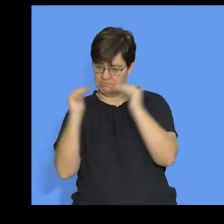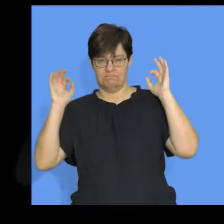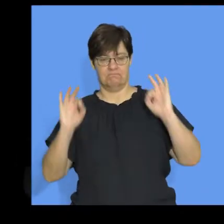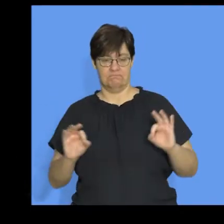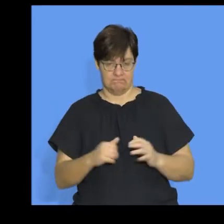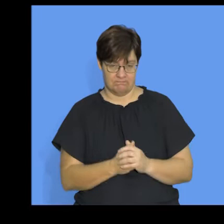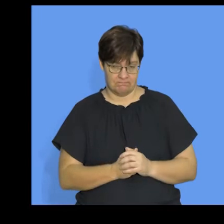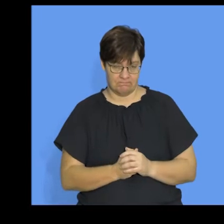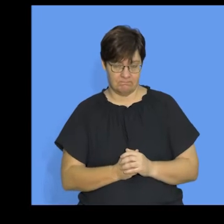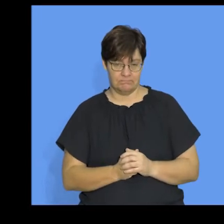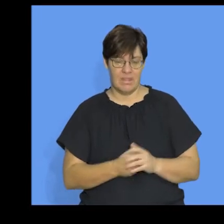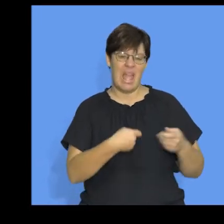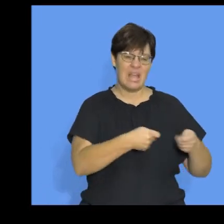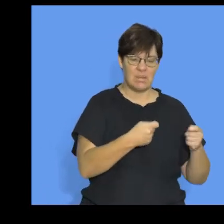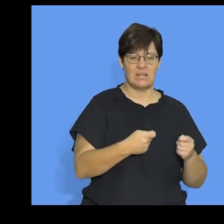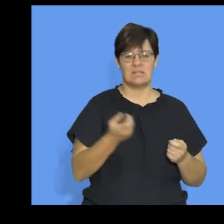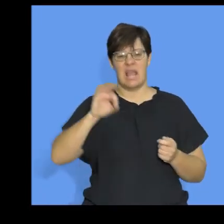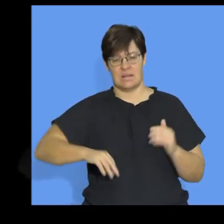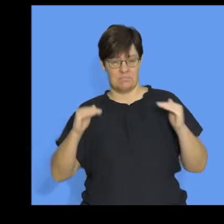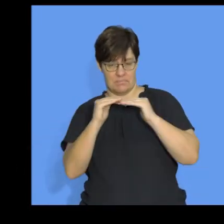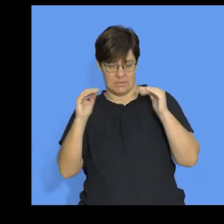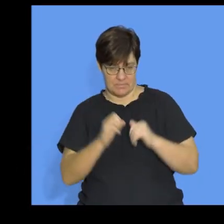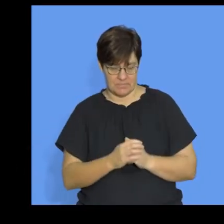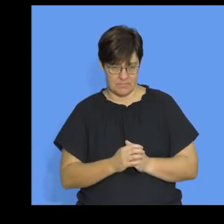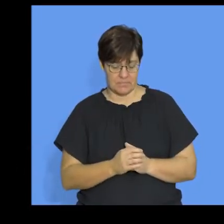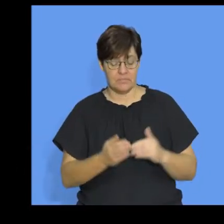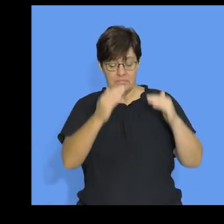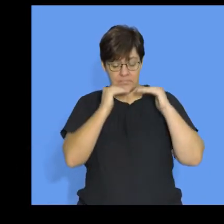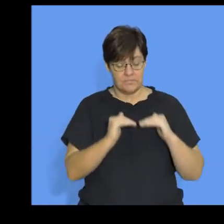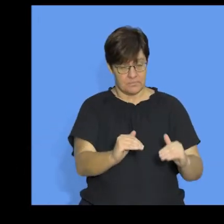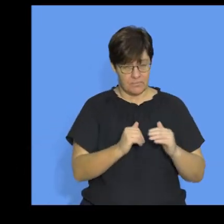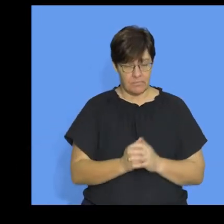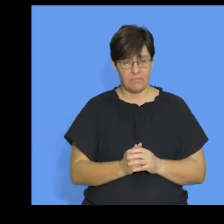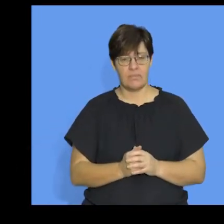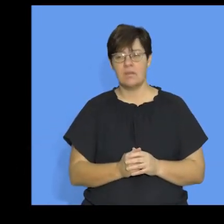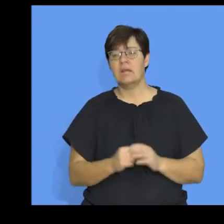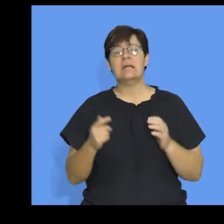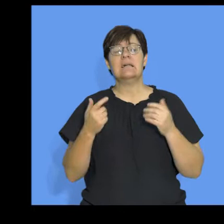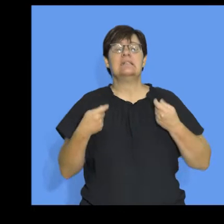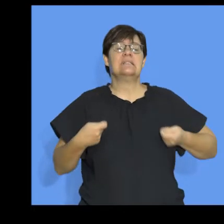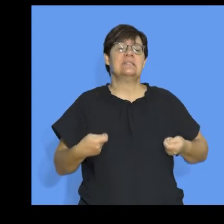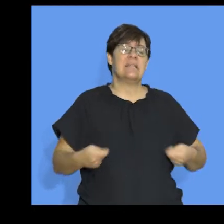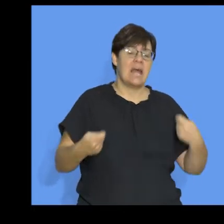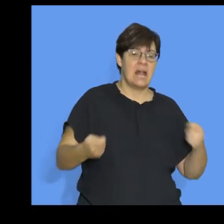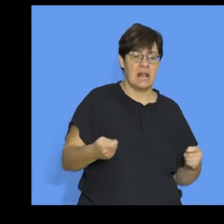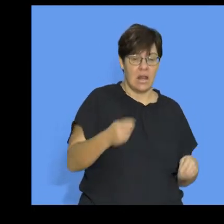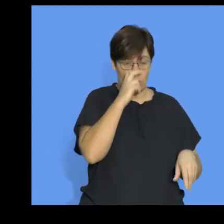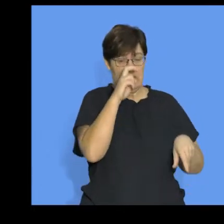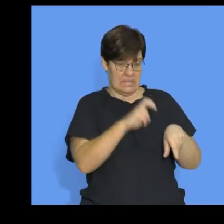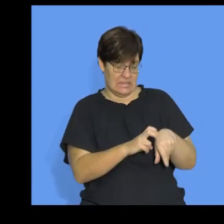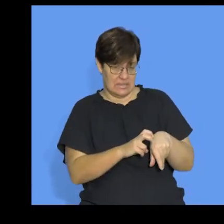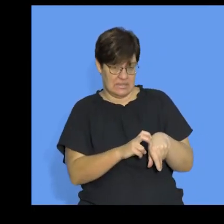Then it shows you the level of sales that is required. It assists with determining